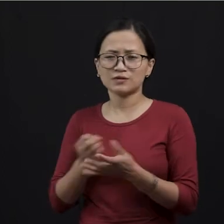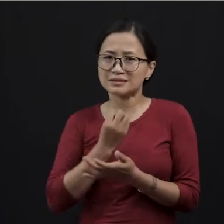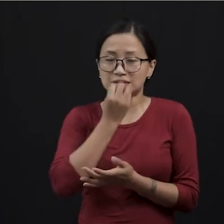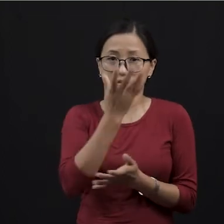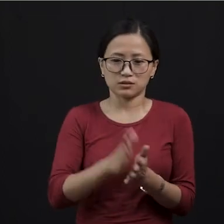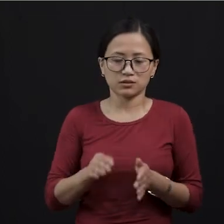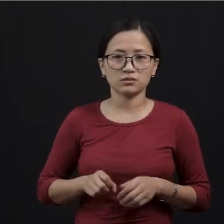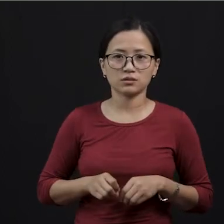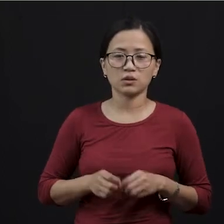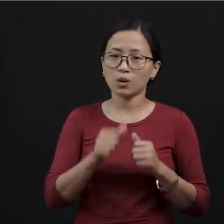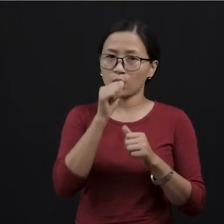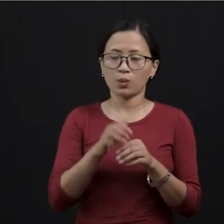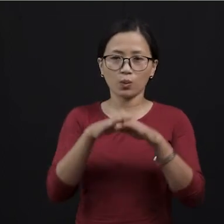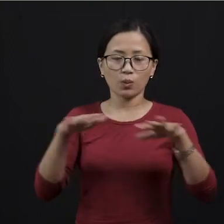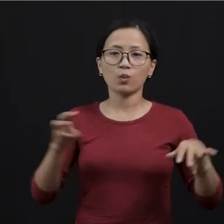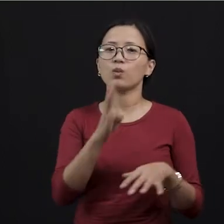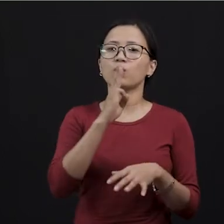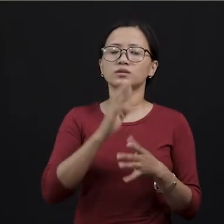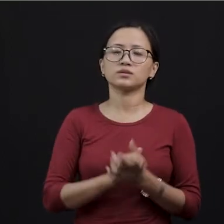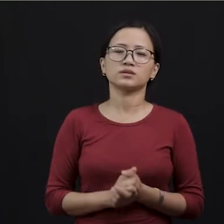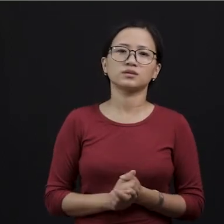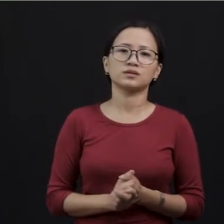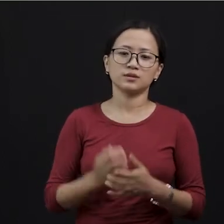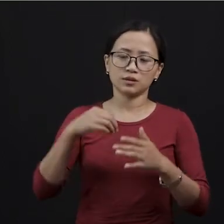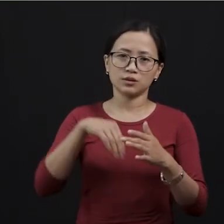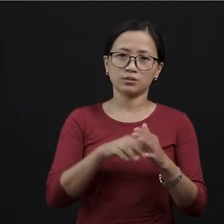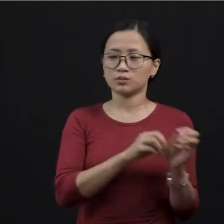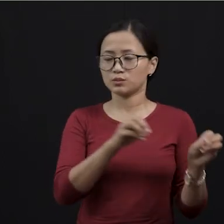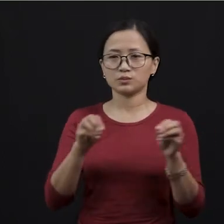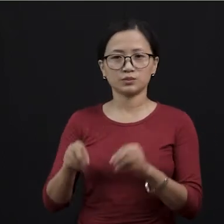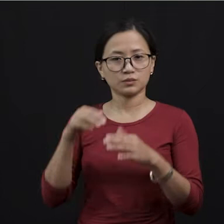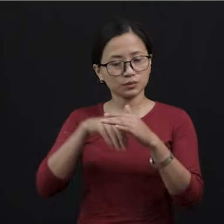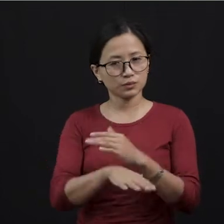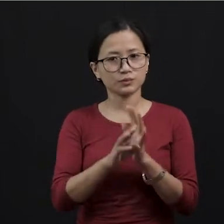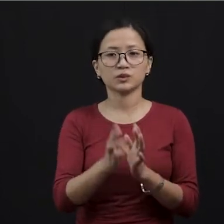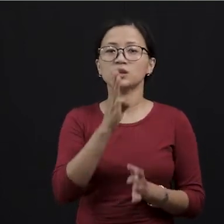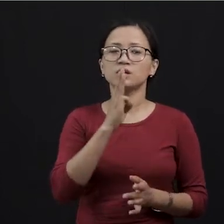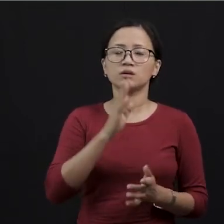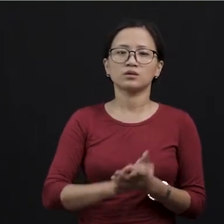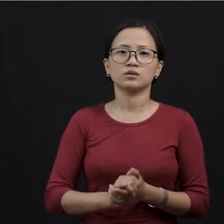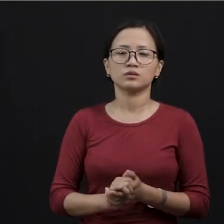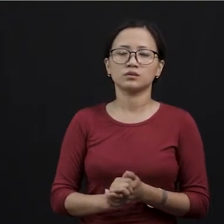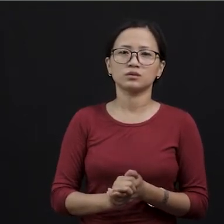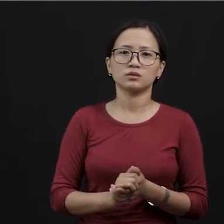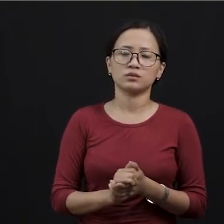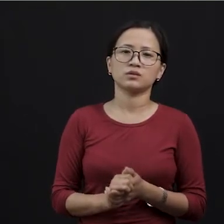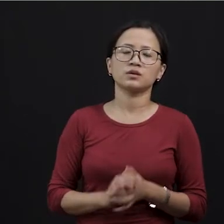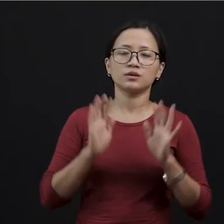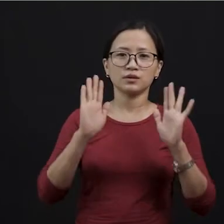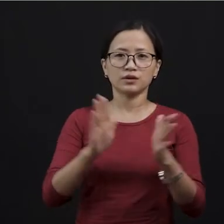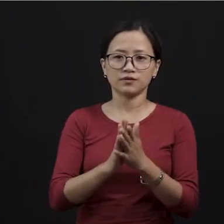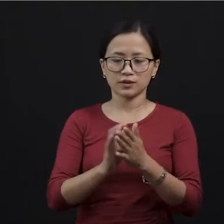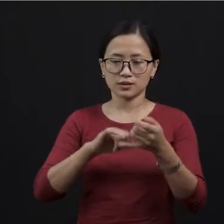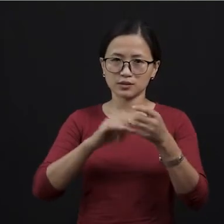Okay, so fishes have streamlined body which helps them to move inside water. The scales, they have scales on their body,